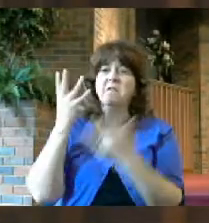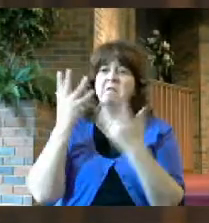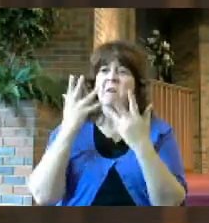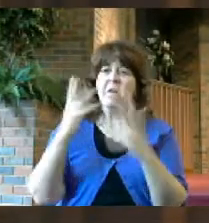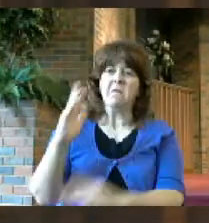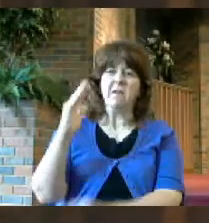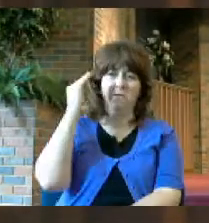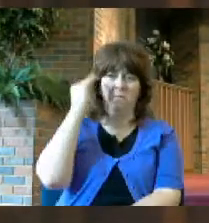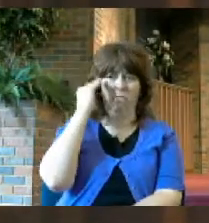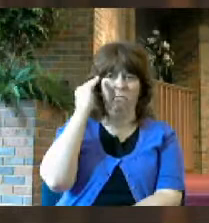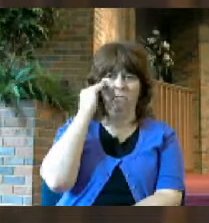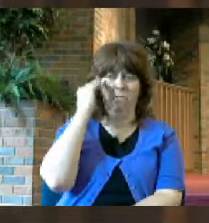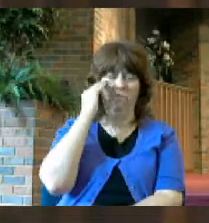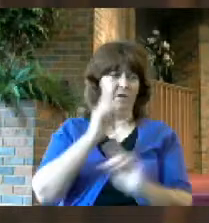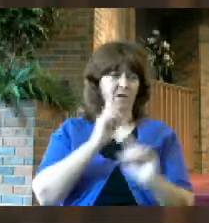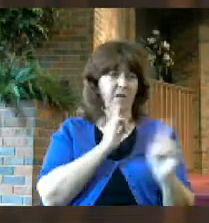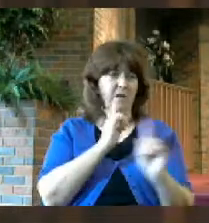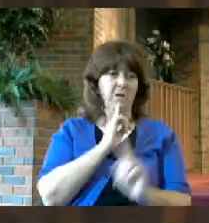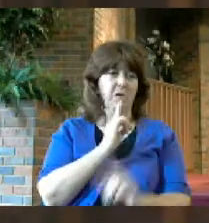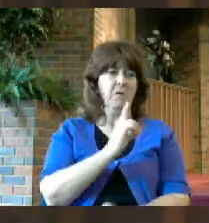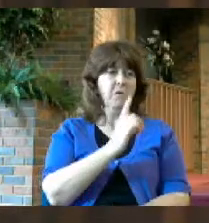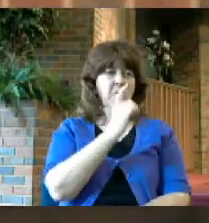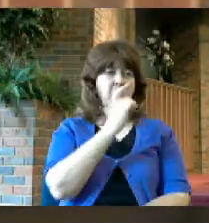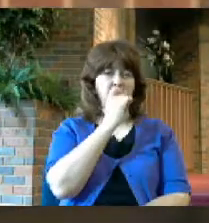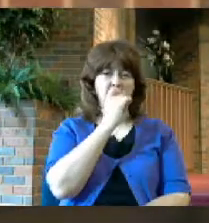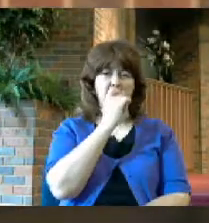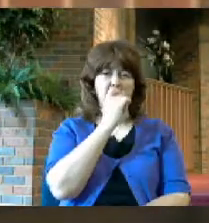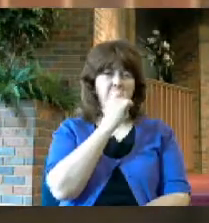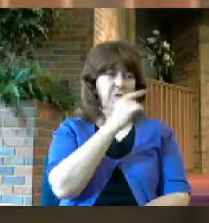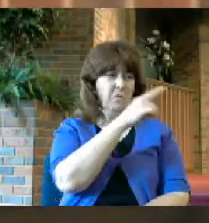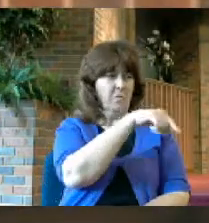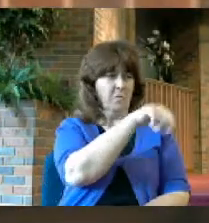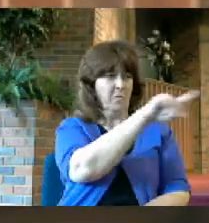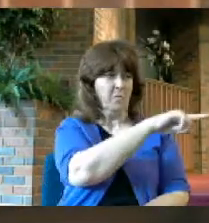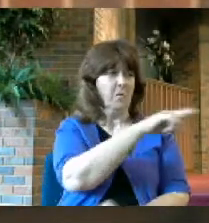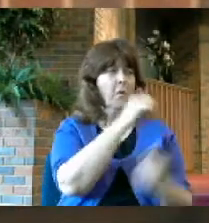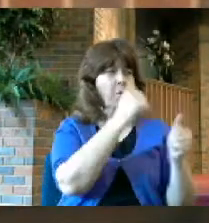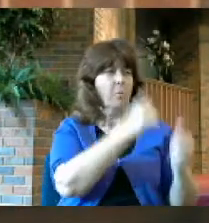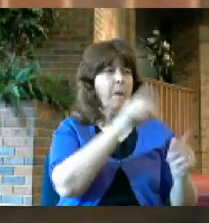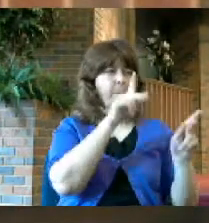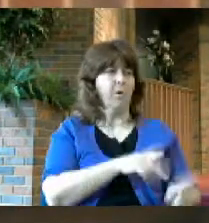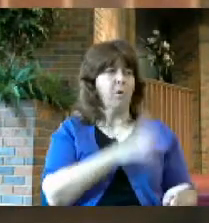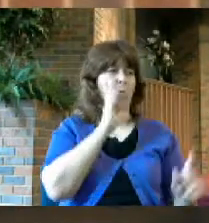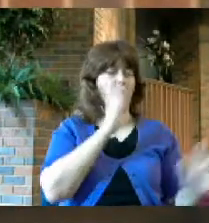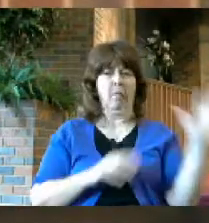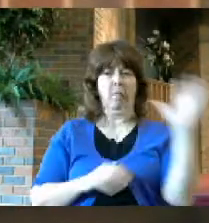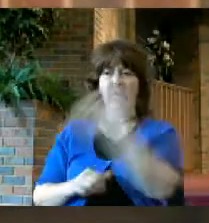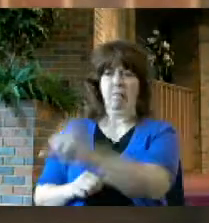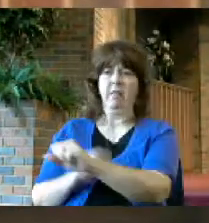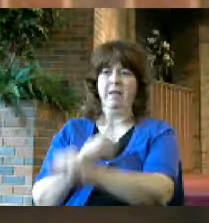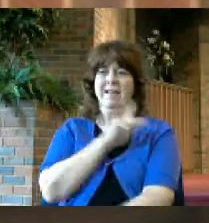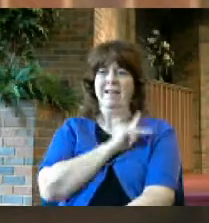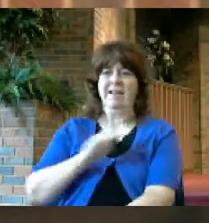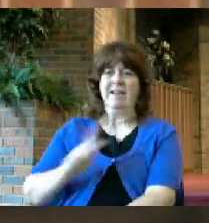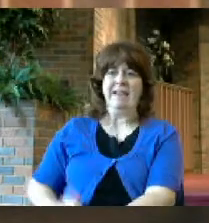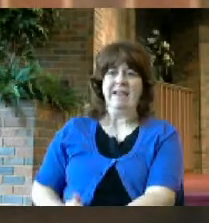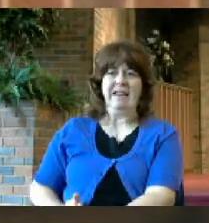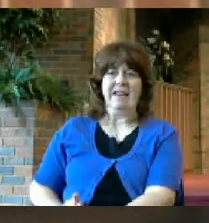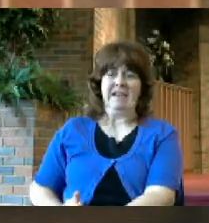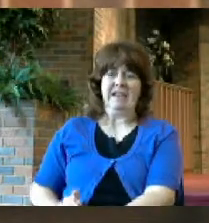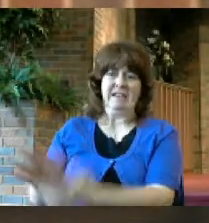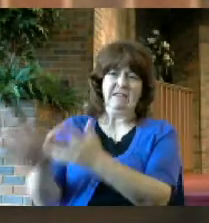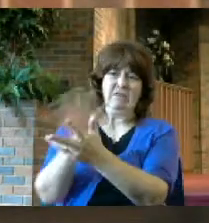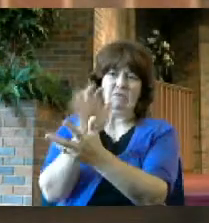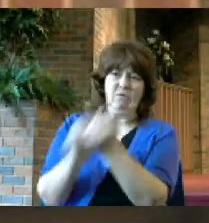take Ahab into battle so that I can kill him? Ahab is going to be destroyed because of his evil works. How will